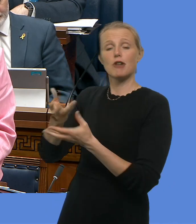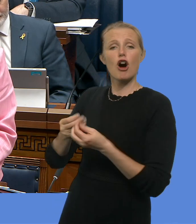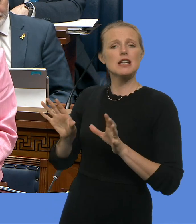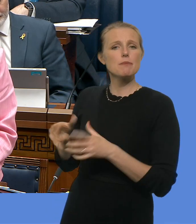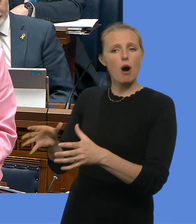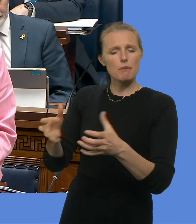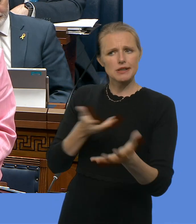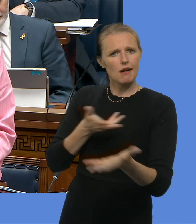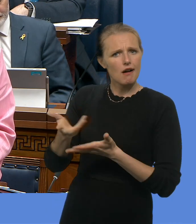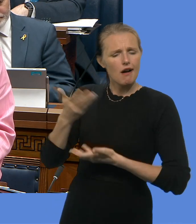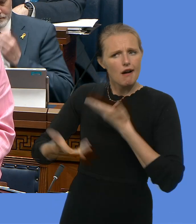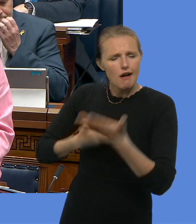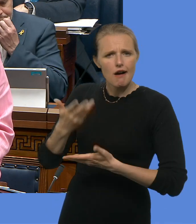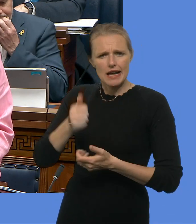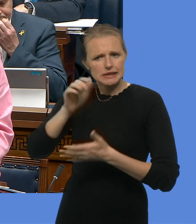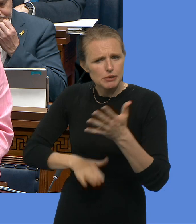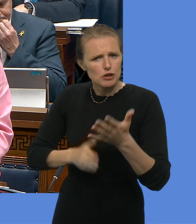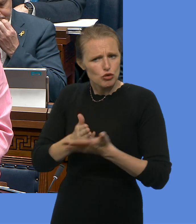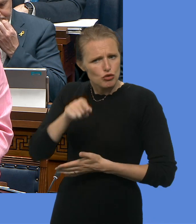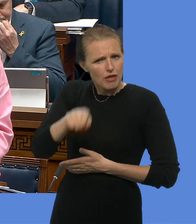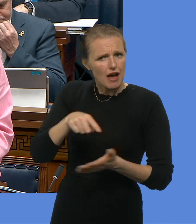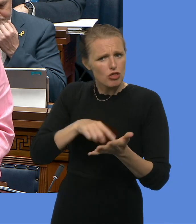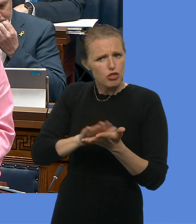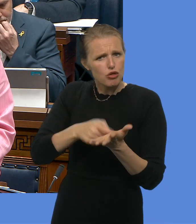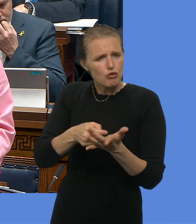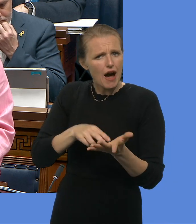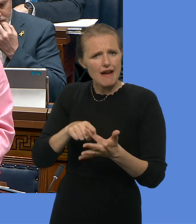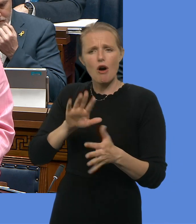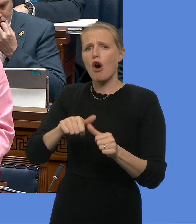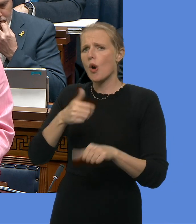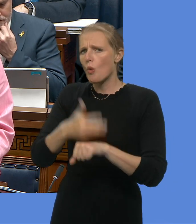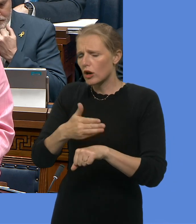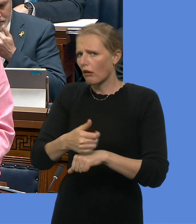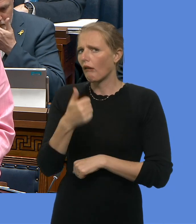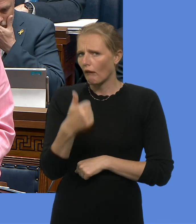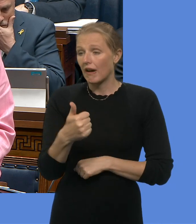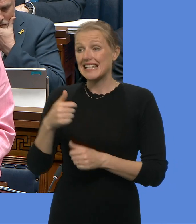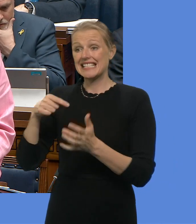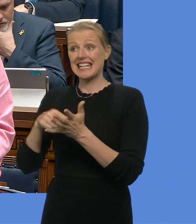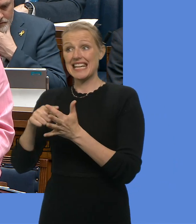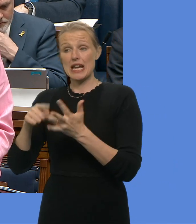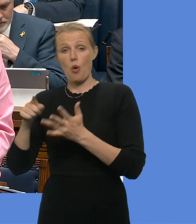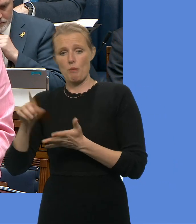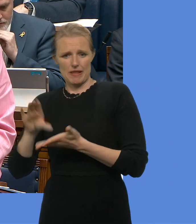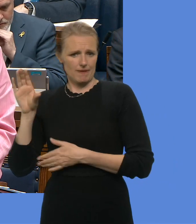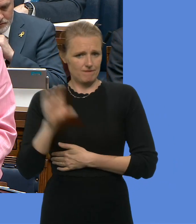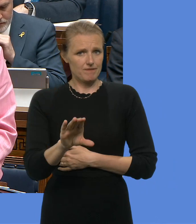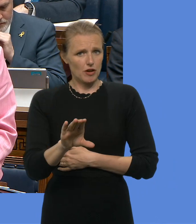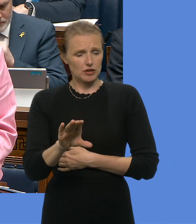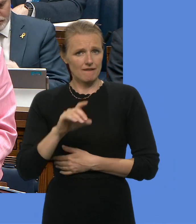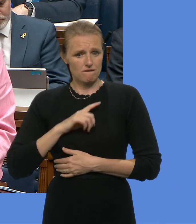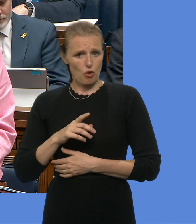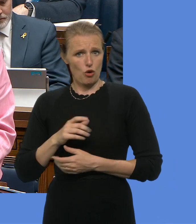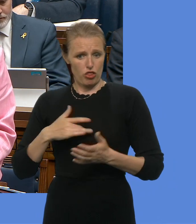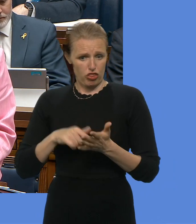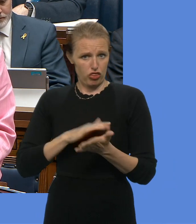their experience to help inform our approach to place-based working. TEO has joined other departments in contributing funding to Thrive and becoming a member